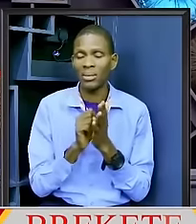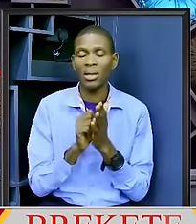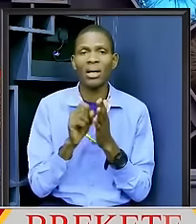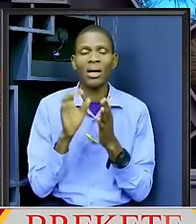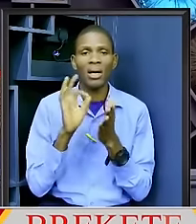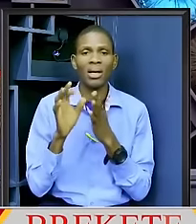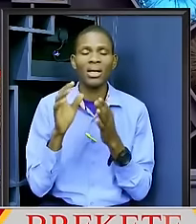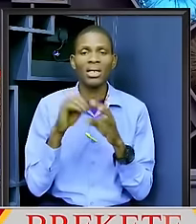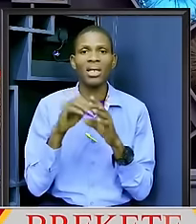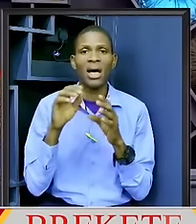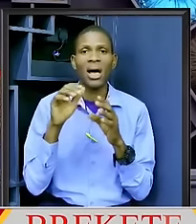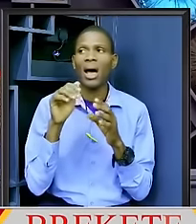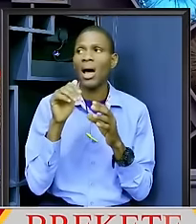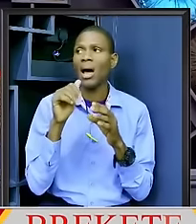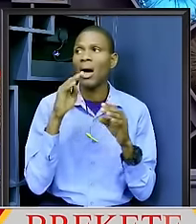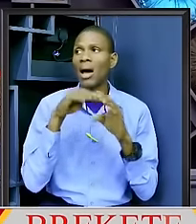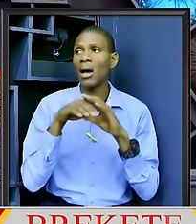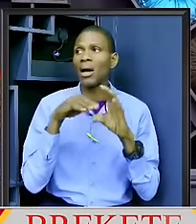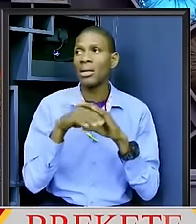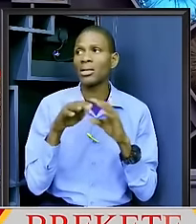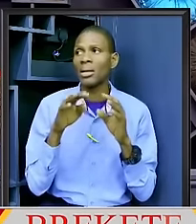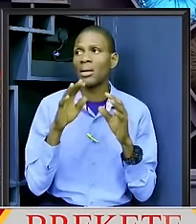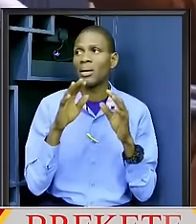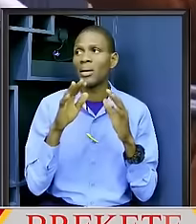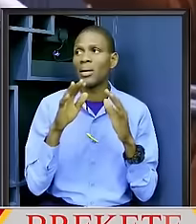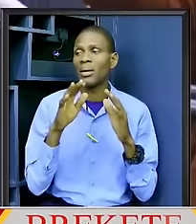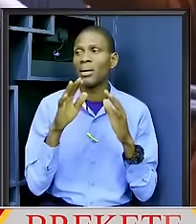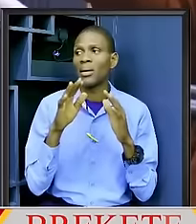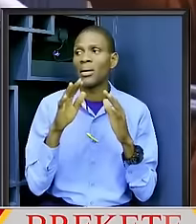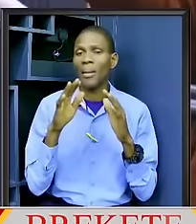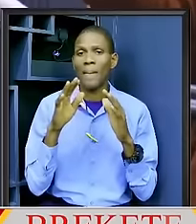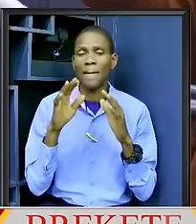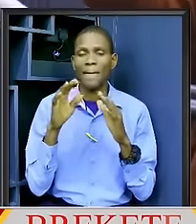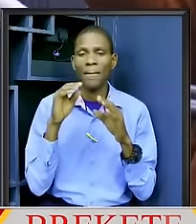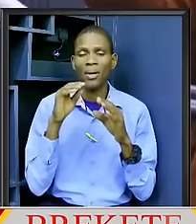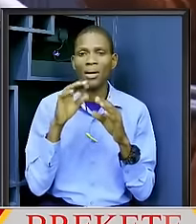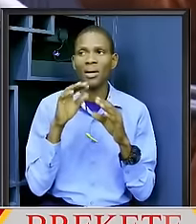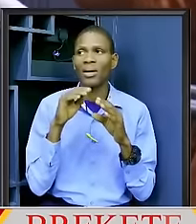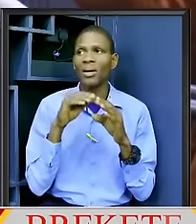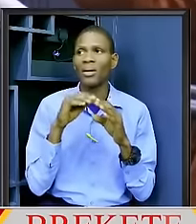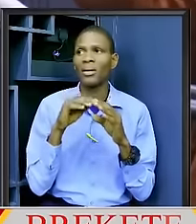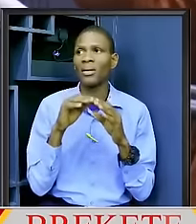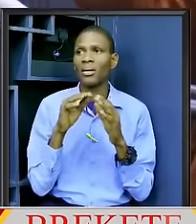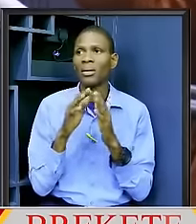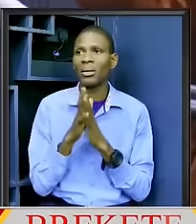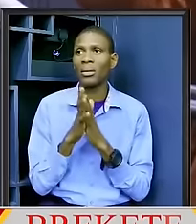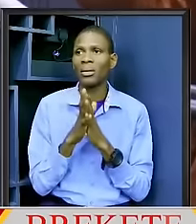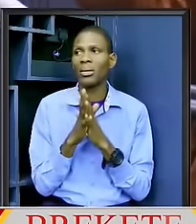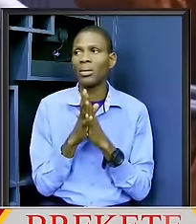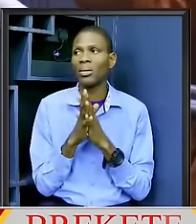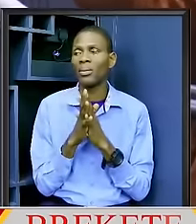Access Bank. Okay, please. So this is the reconciliation. The statement. Porte, bring it.